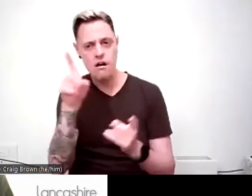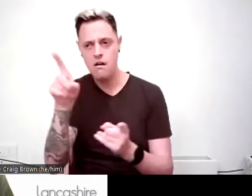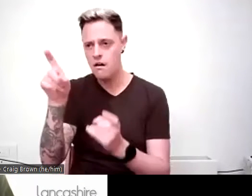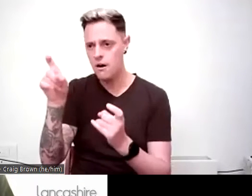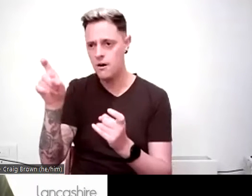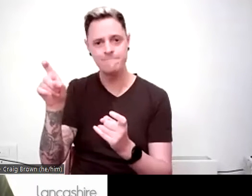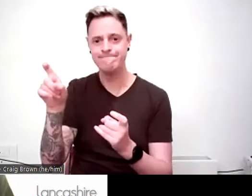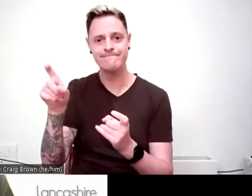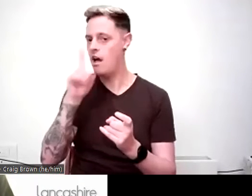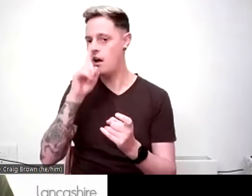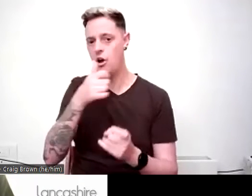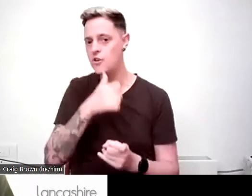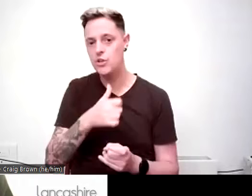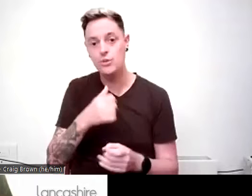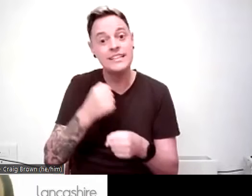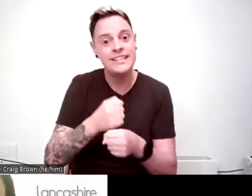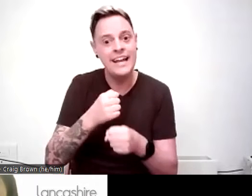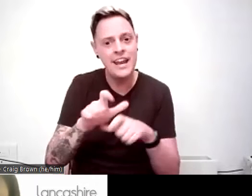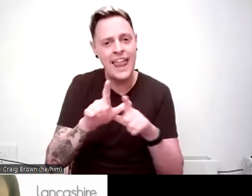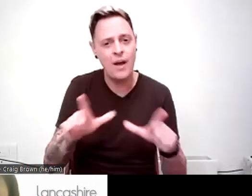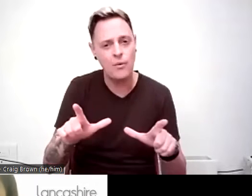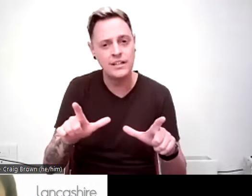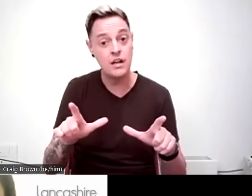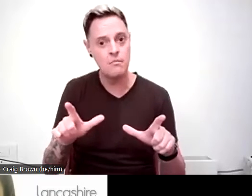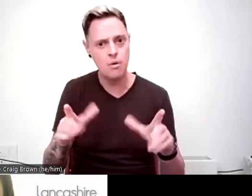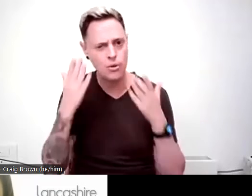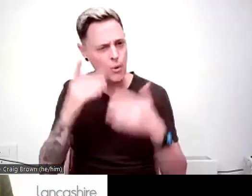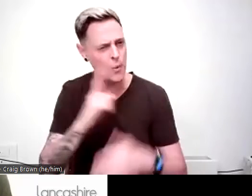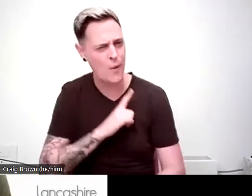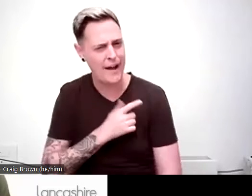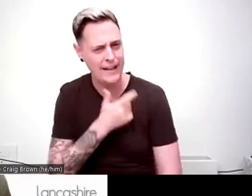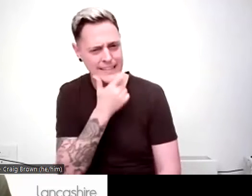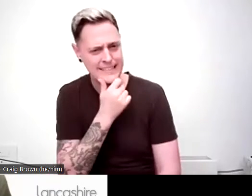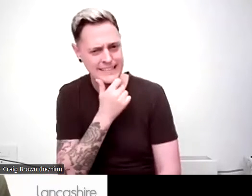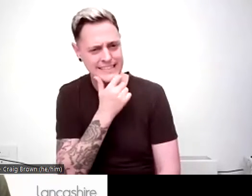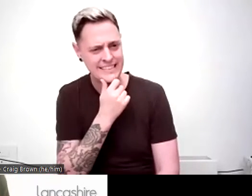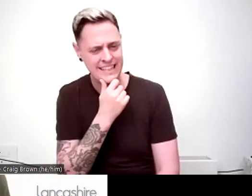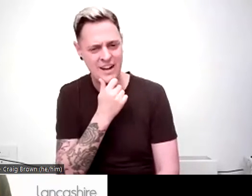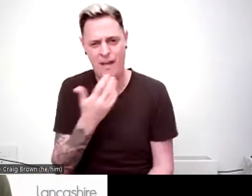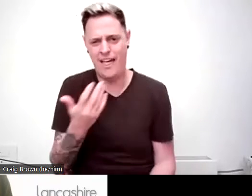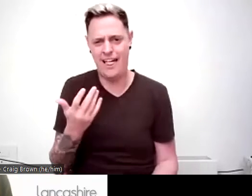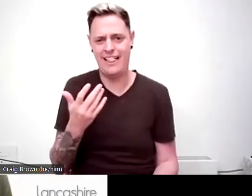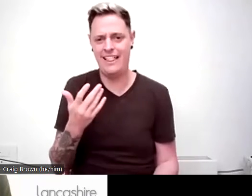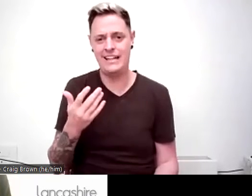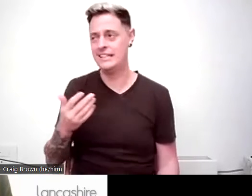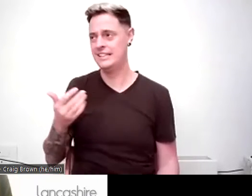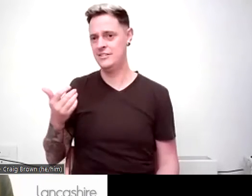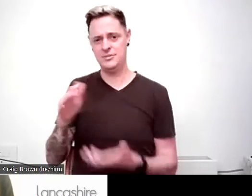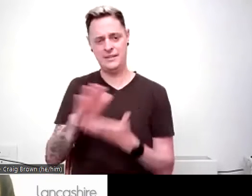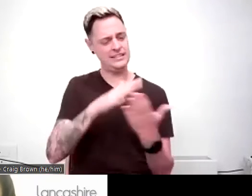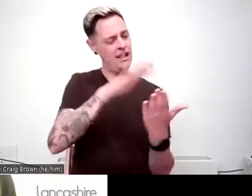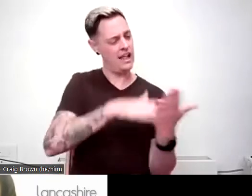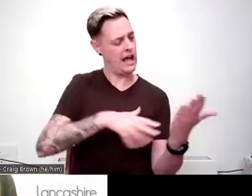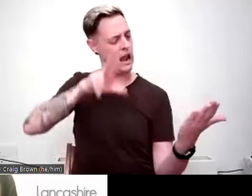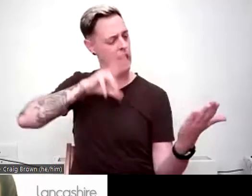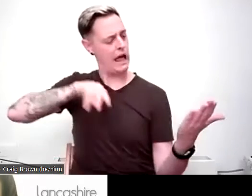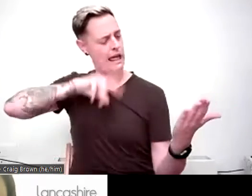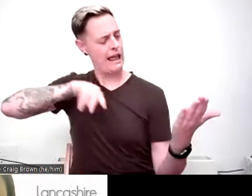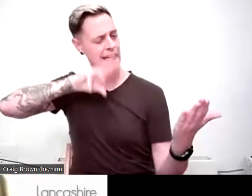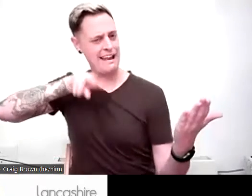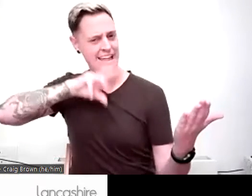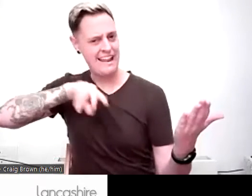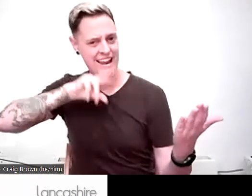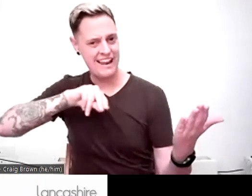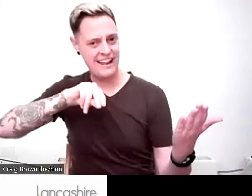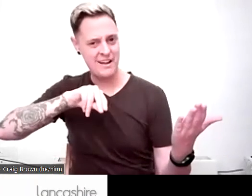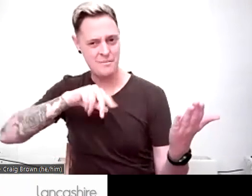can't use gendered language, but then not understand why. Yeah. And then it's just like, Yeah. you're just reciting things Yeah. or regurgitating things. There's the